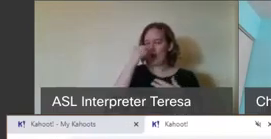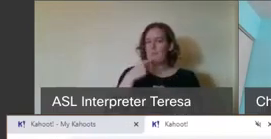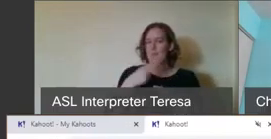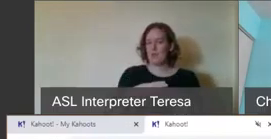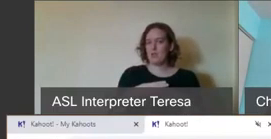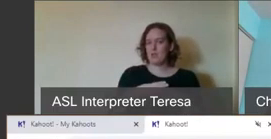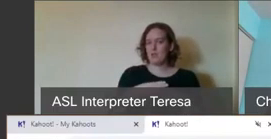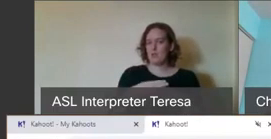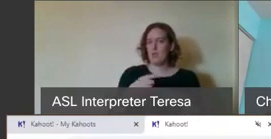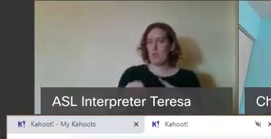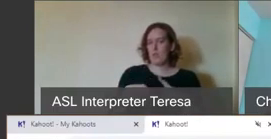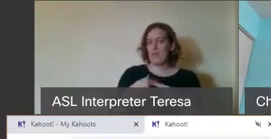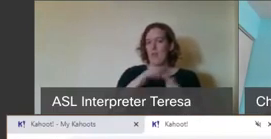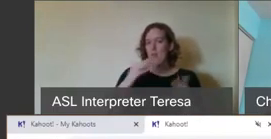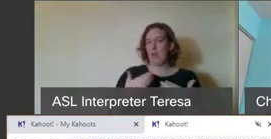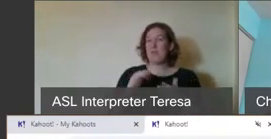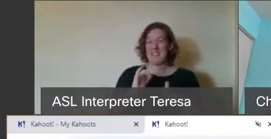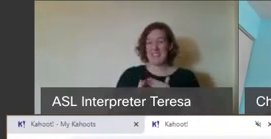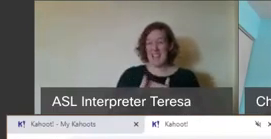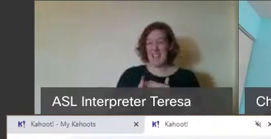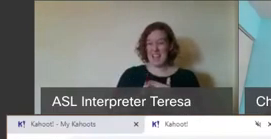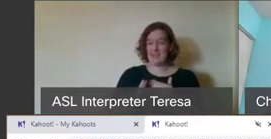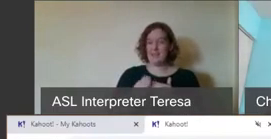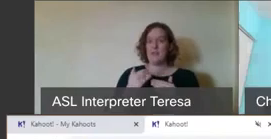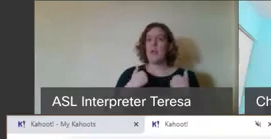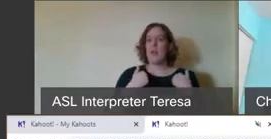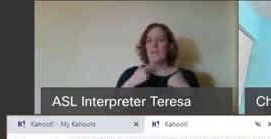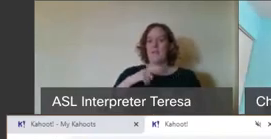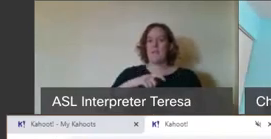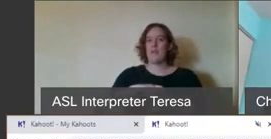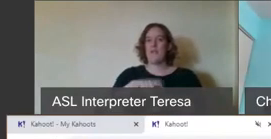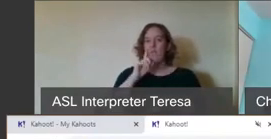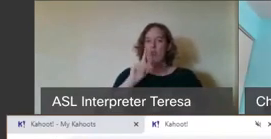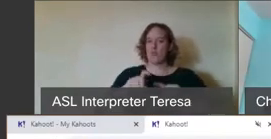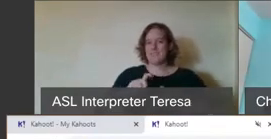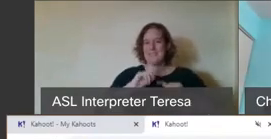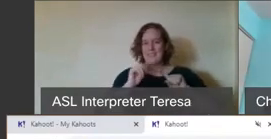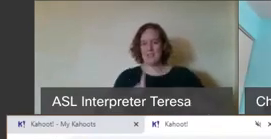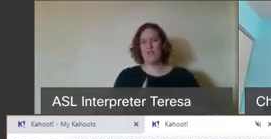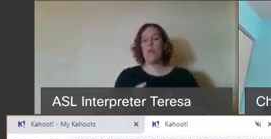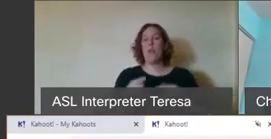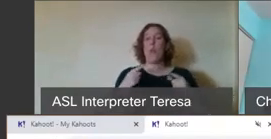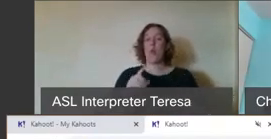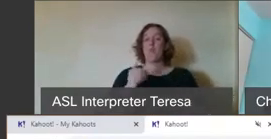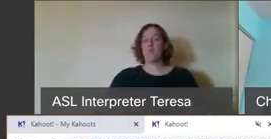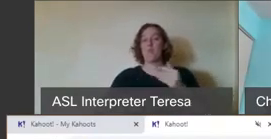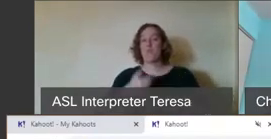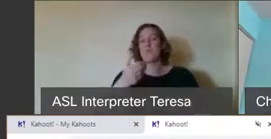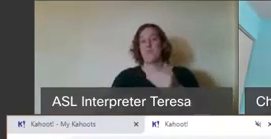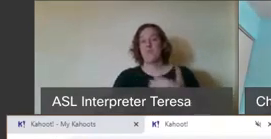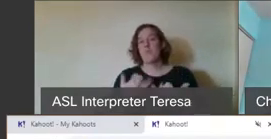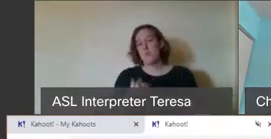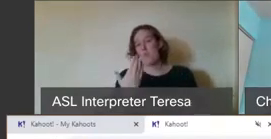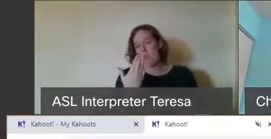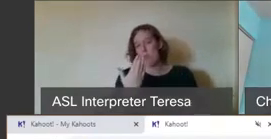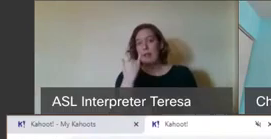When I welcomed people, which is at the end, we're going to have a space for questions and answers. So as we go throughout this morning,